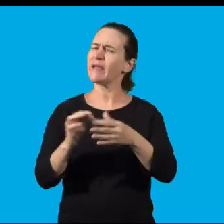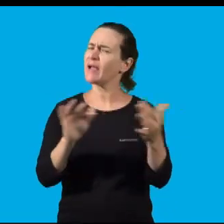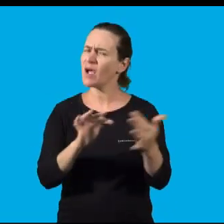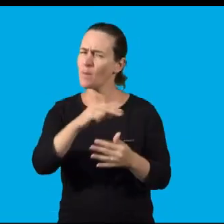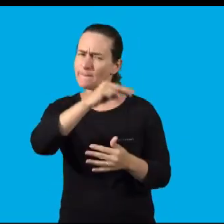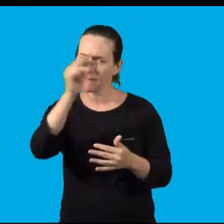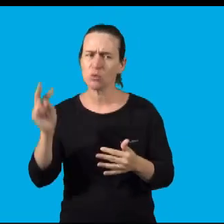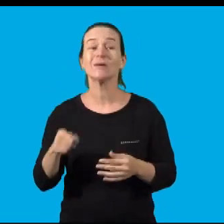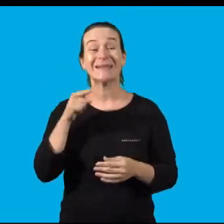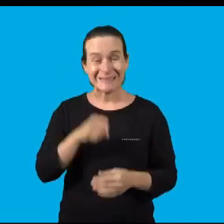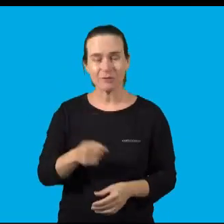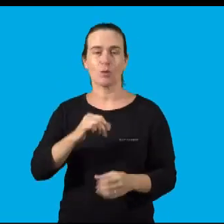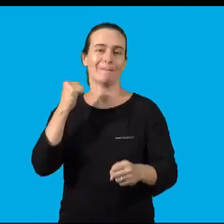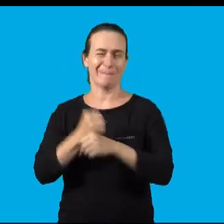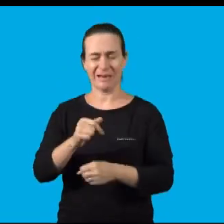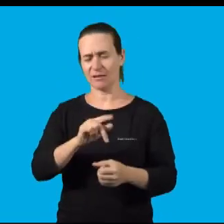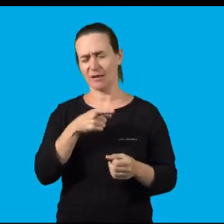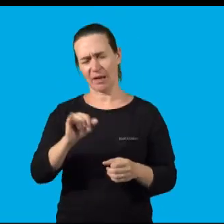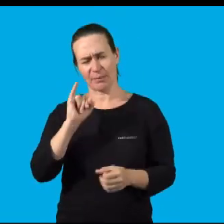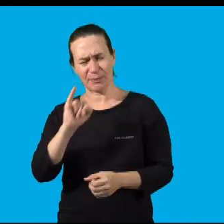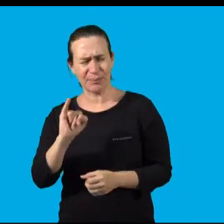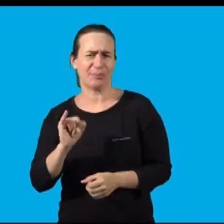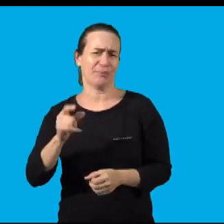are linking it back to the topic.